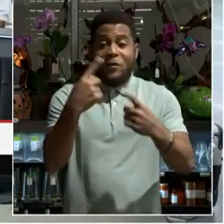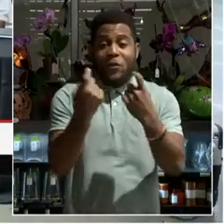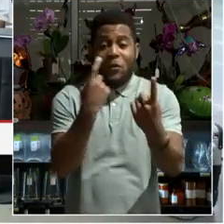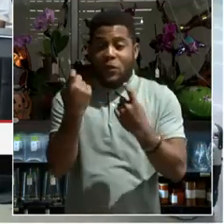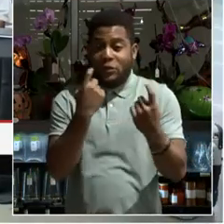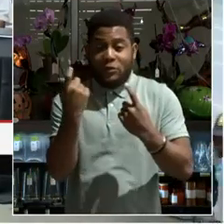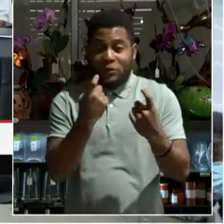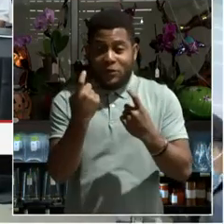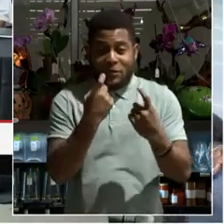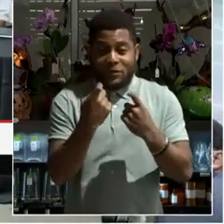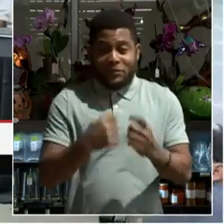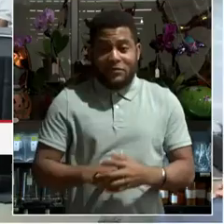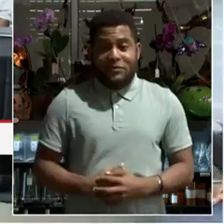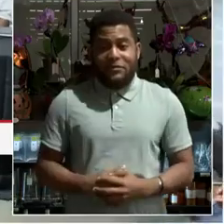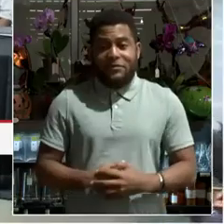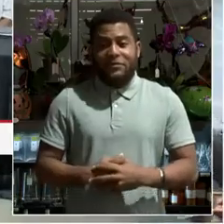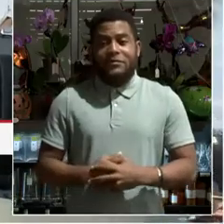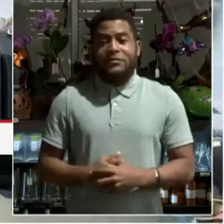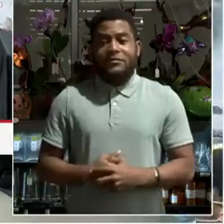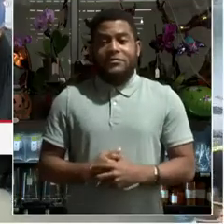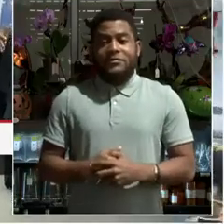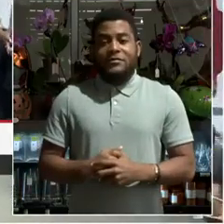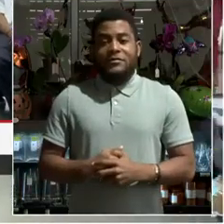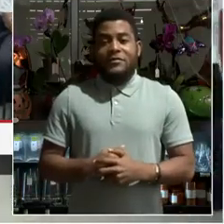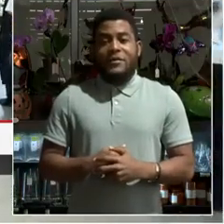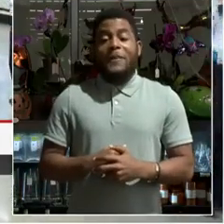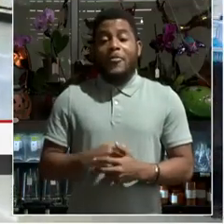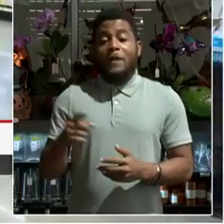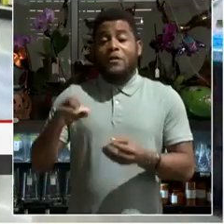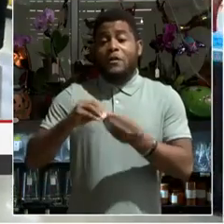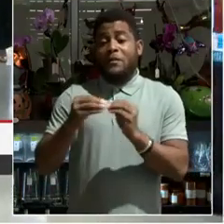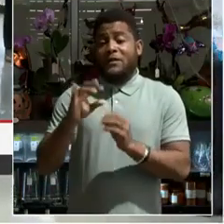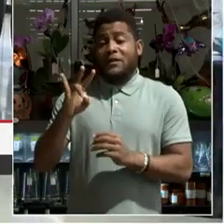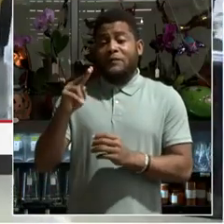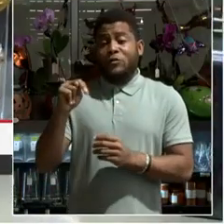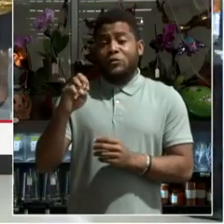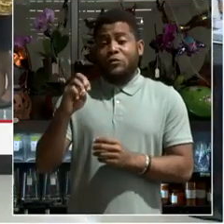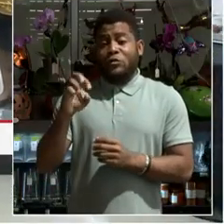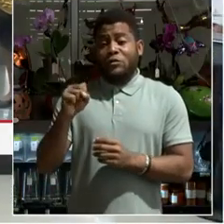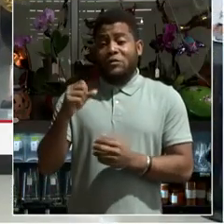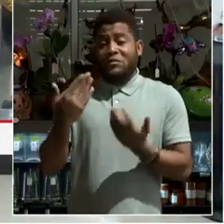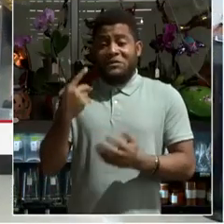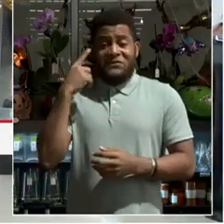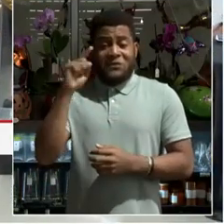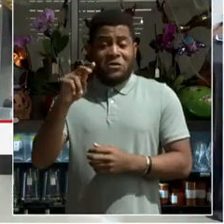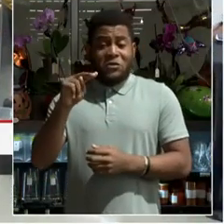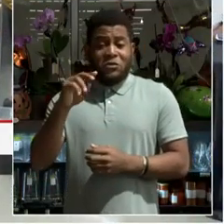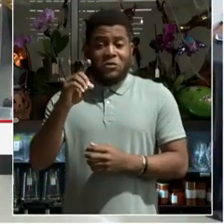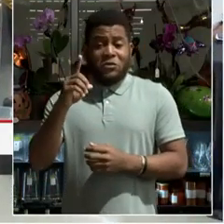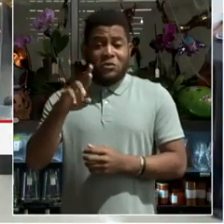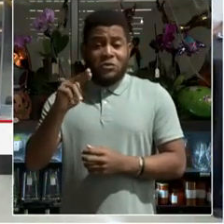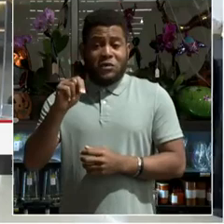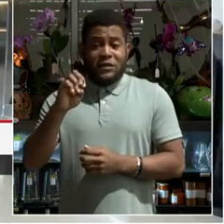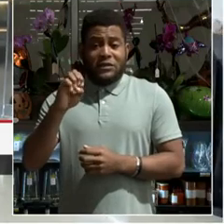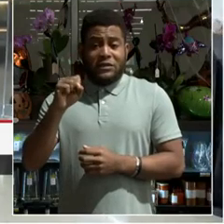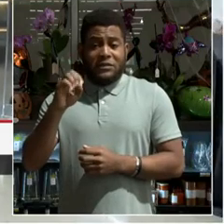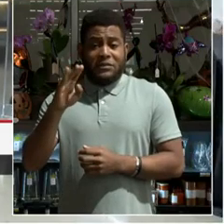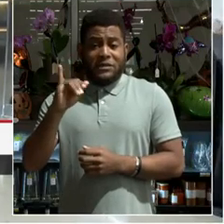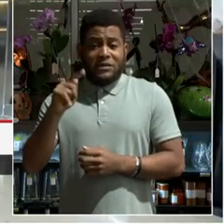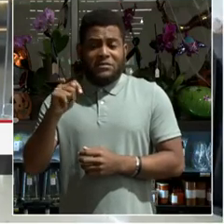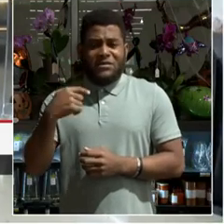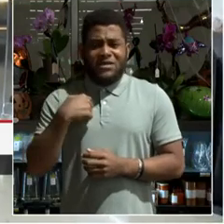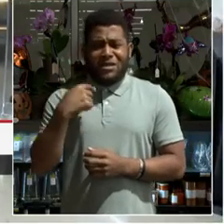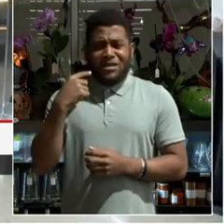Yes. Hey, Mayor, Tom Rousey with Channel 7 News. This may be for Dr. Nesbitt, I'm not sure, but I just wanted to kind of get the latest you're hearing about